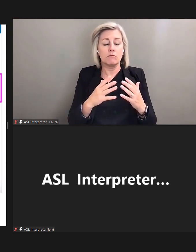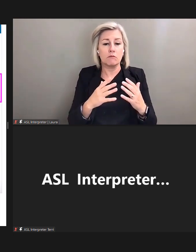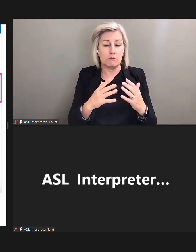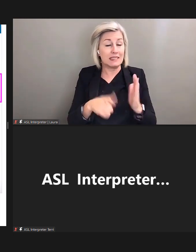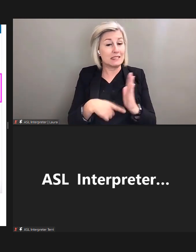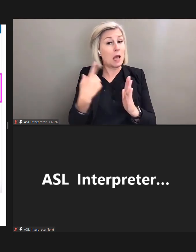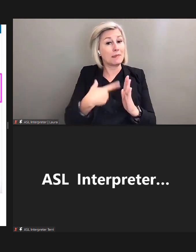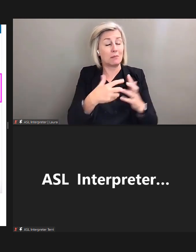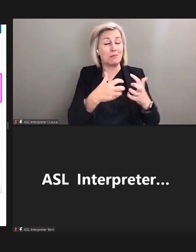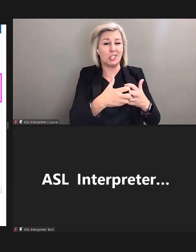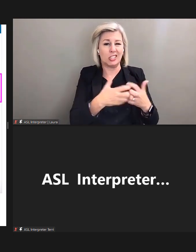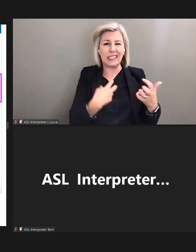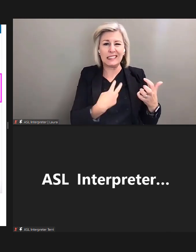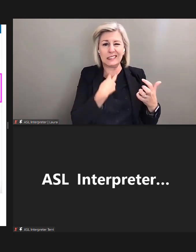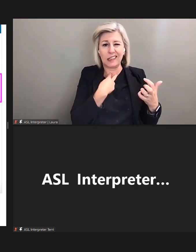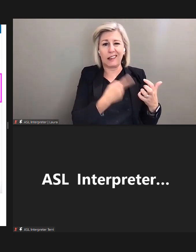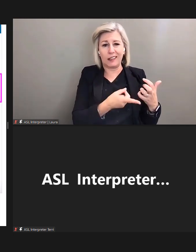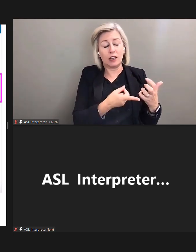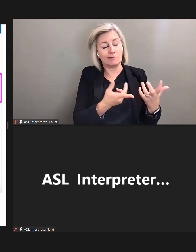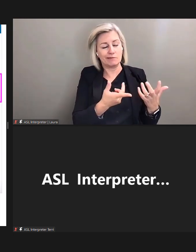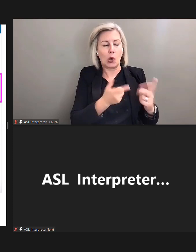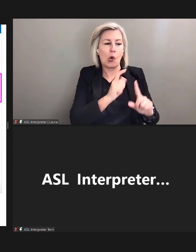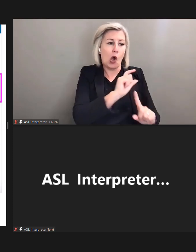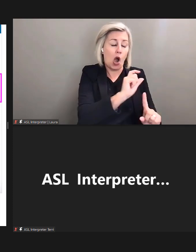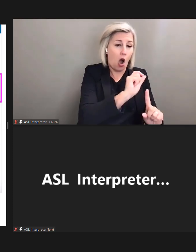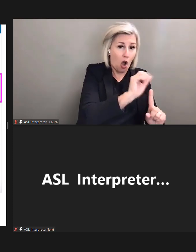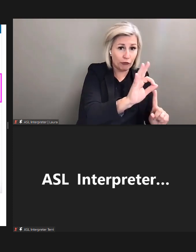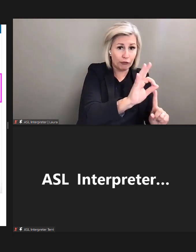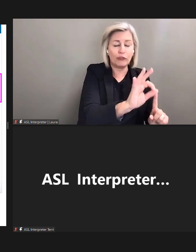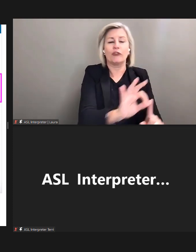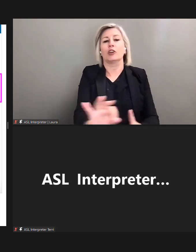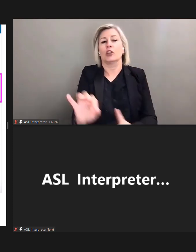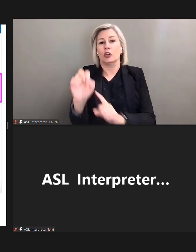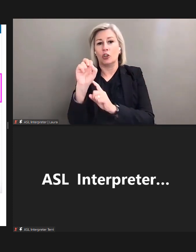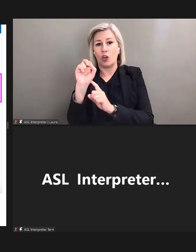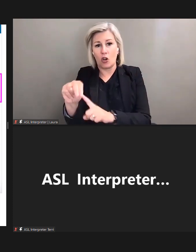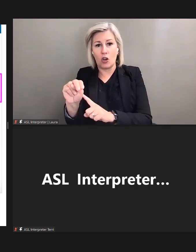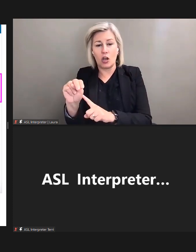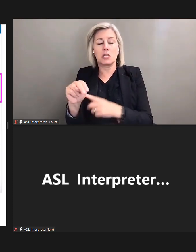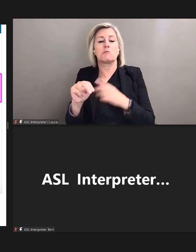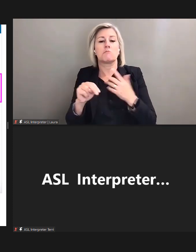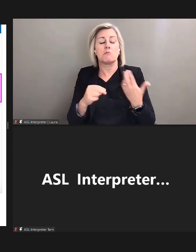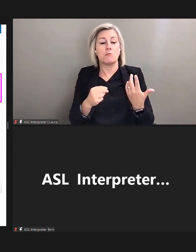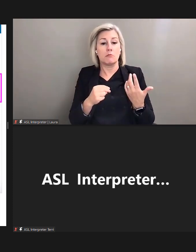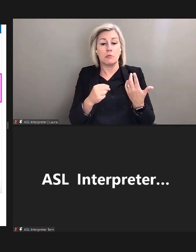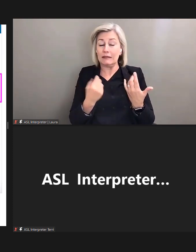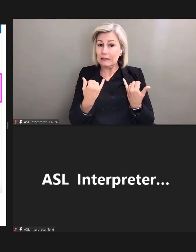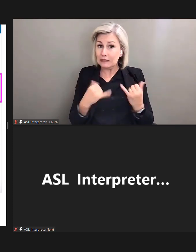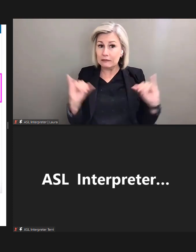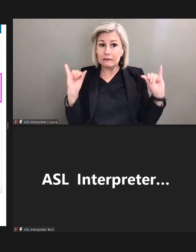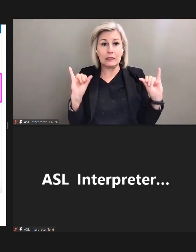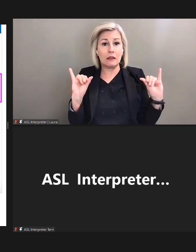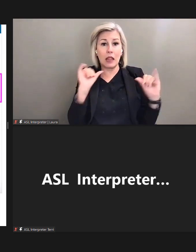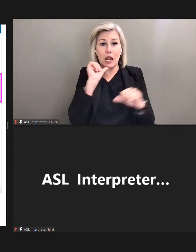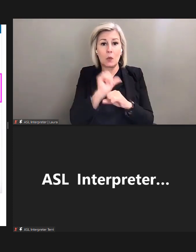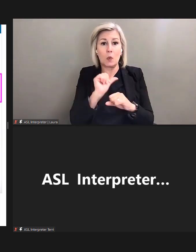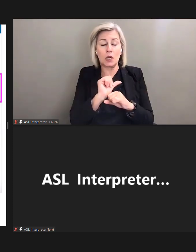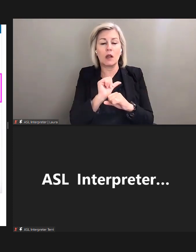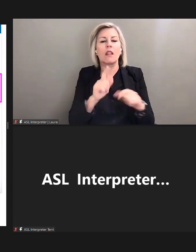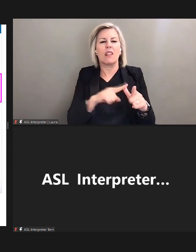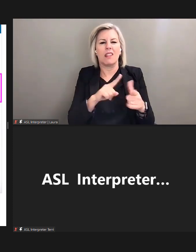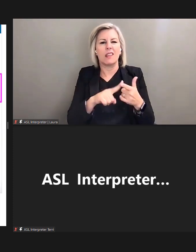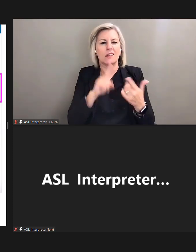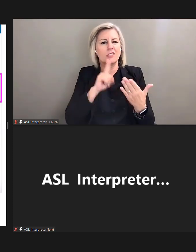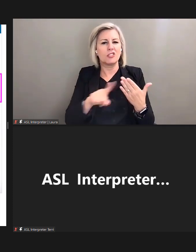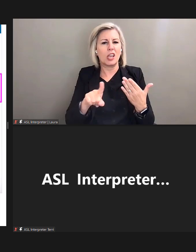sometimes occasionally machines will get stuck there, and hopefully that will help. If you're not able to, then go ahead and